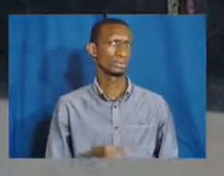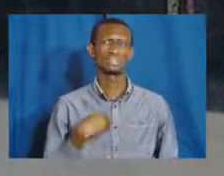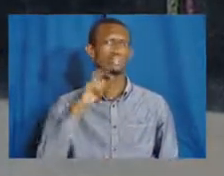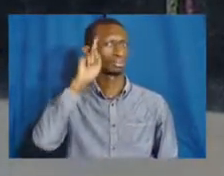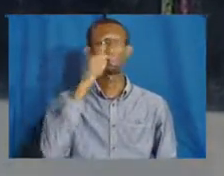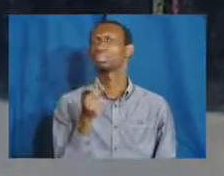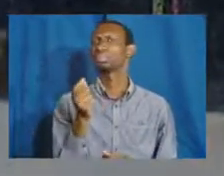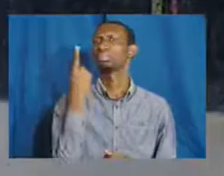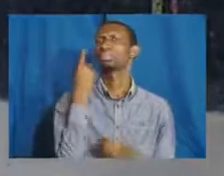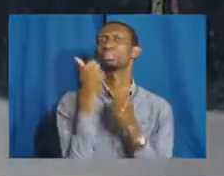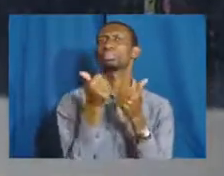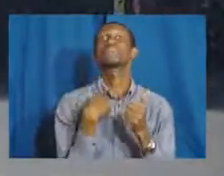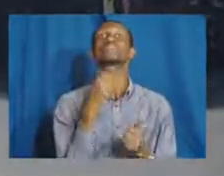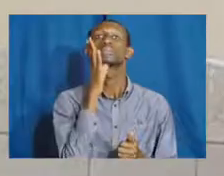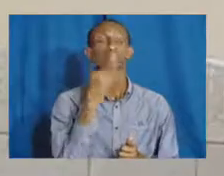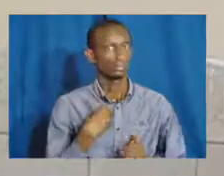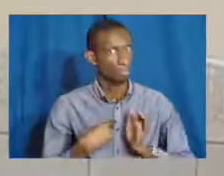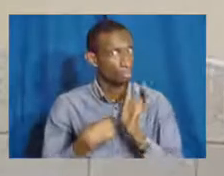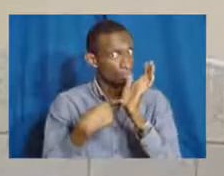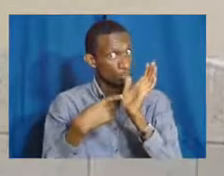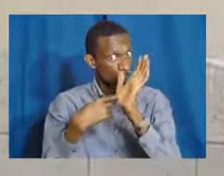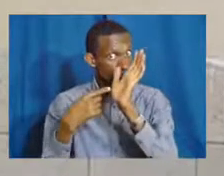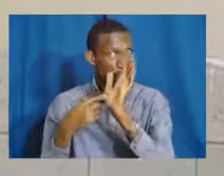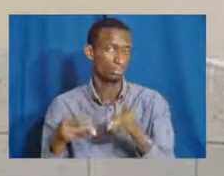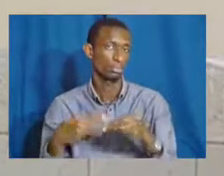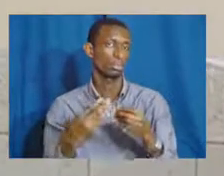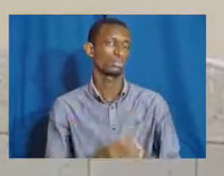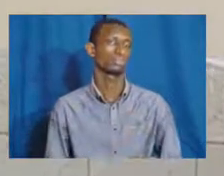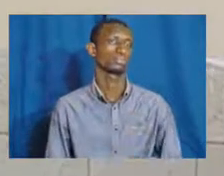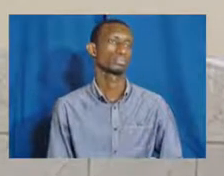very clear. Let me give you an example for that. Example,